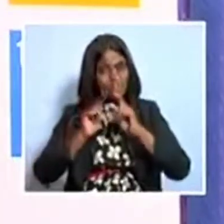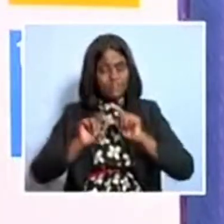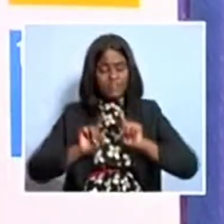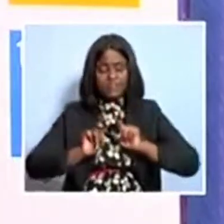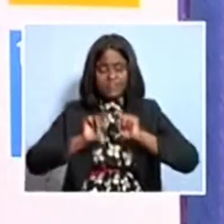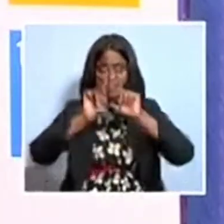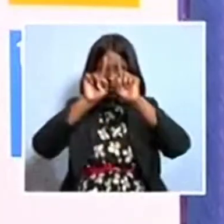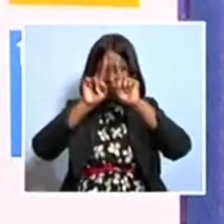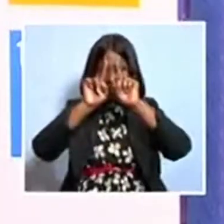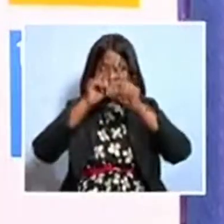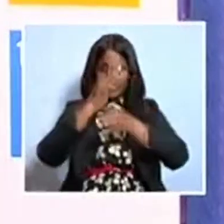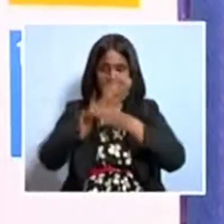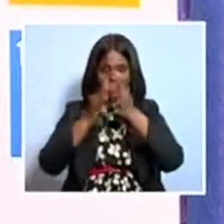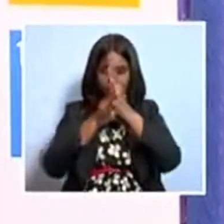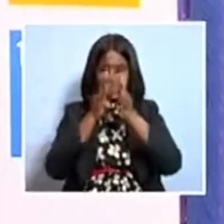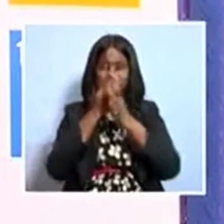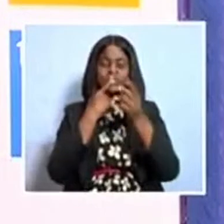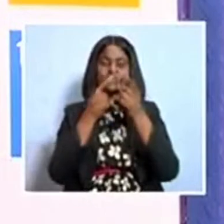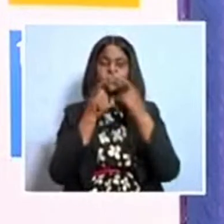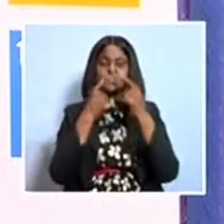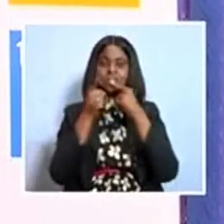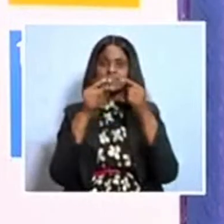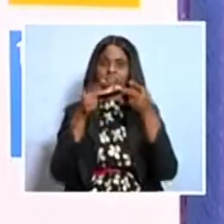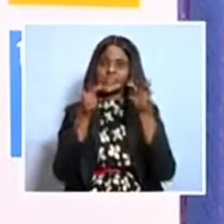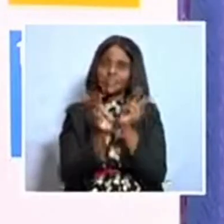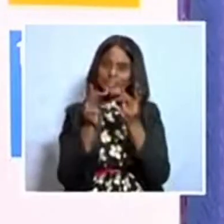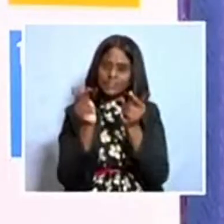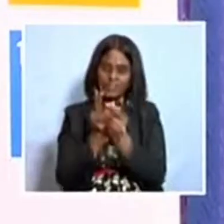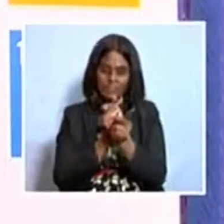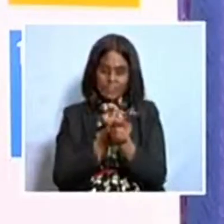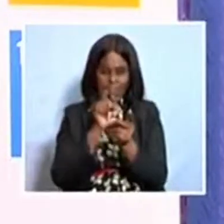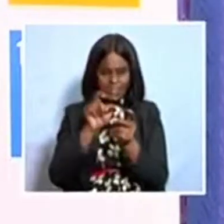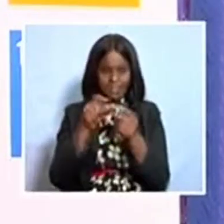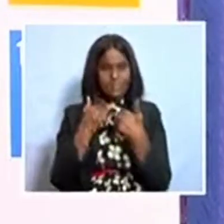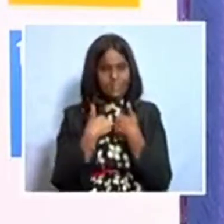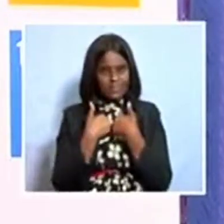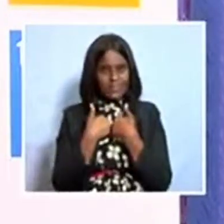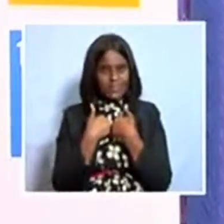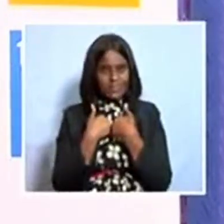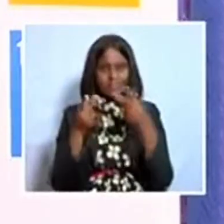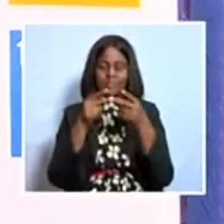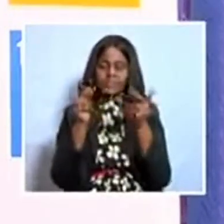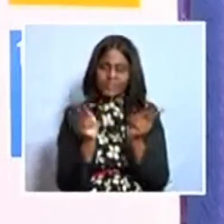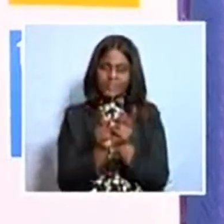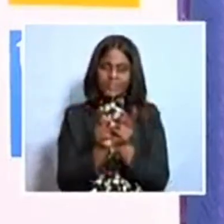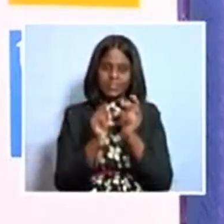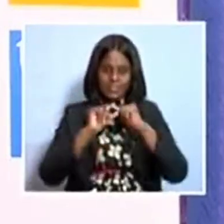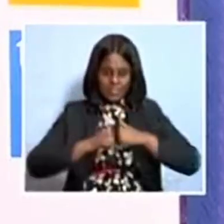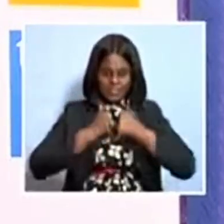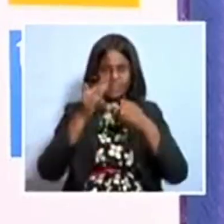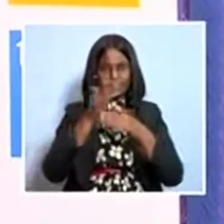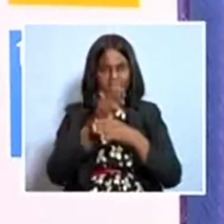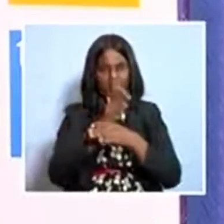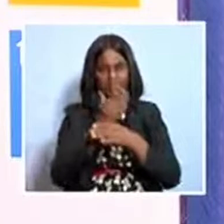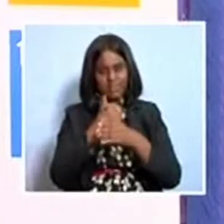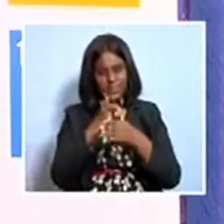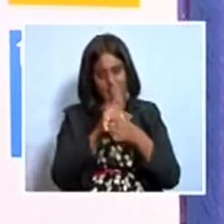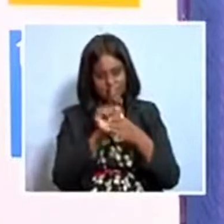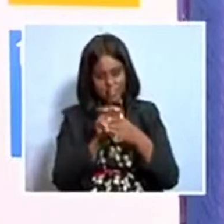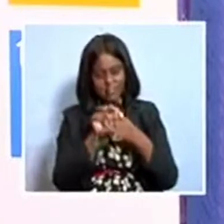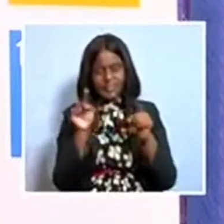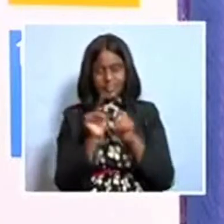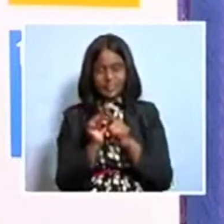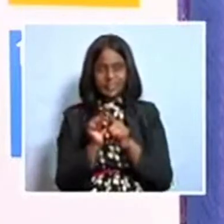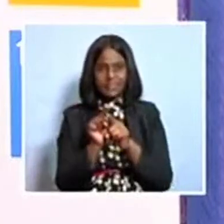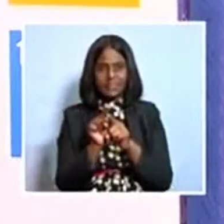is just, I think he's talking about industrial hubs. You know, we need to have a platform where we do business, and